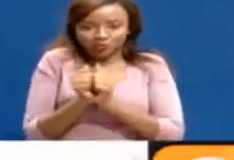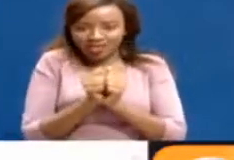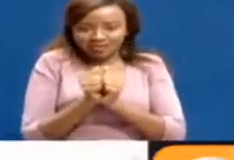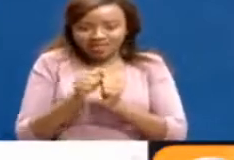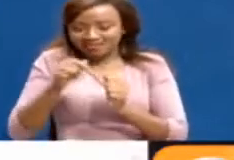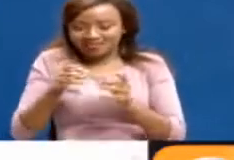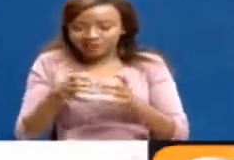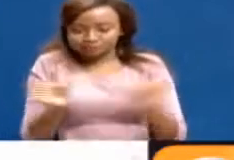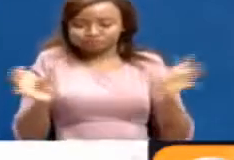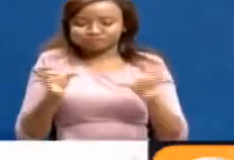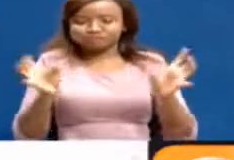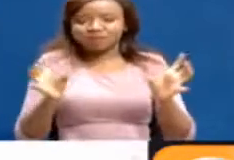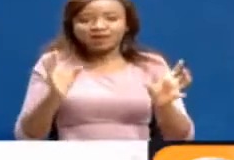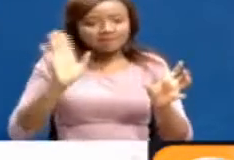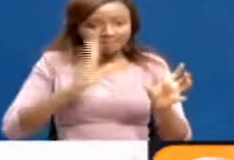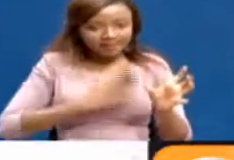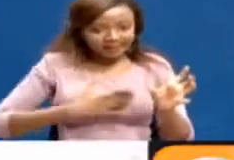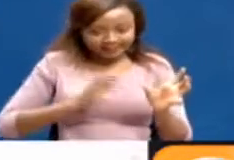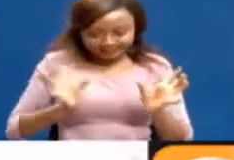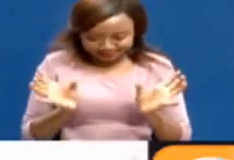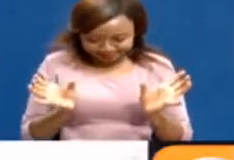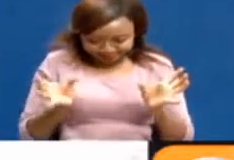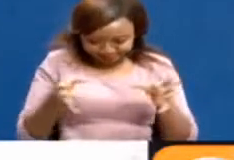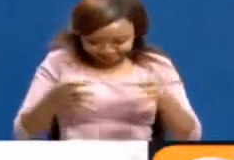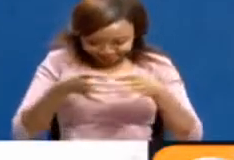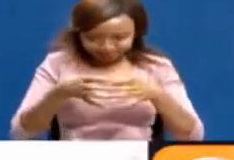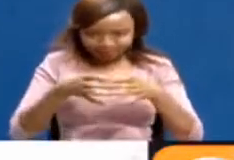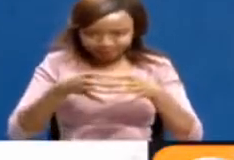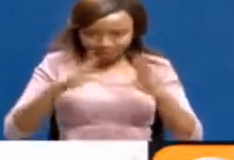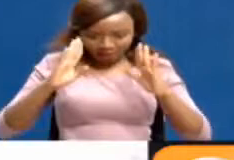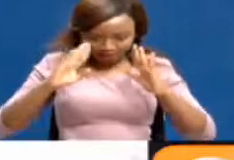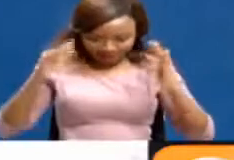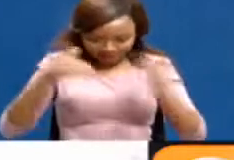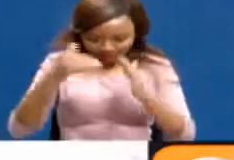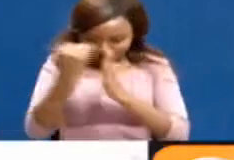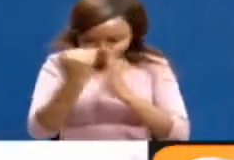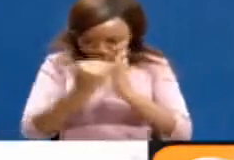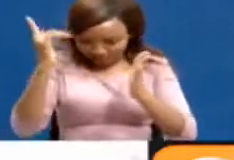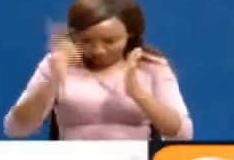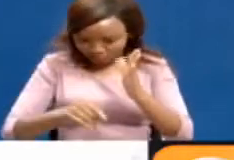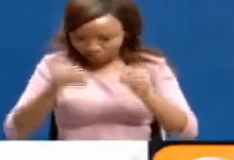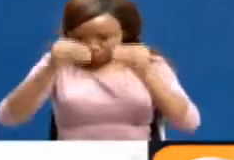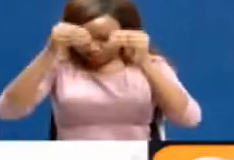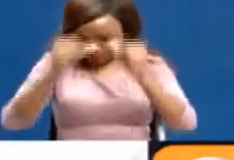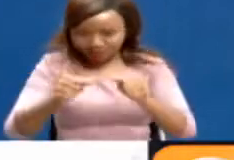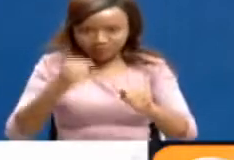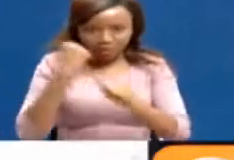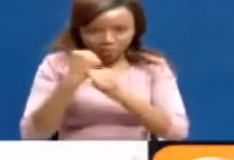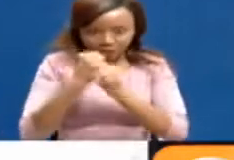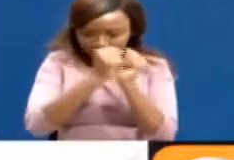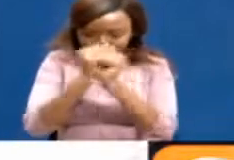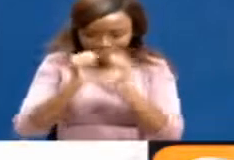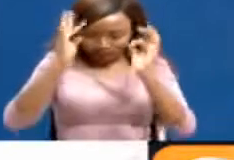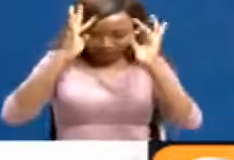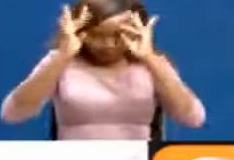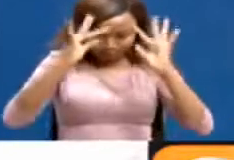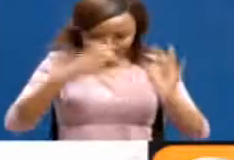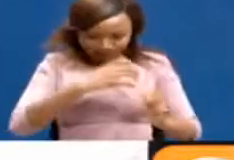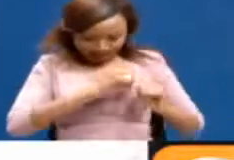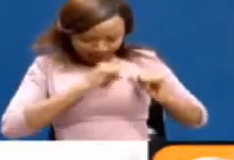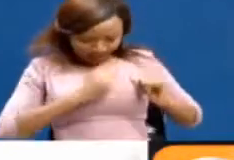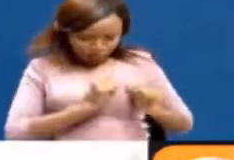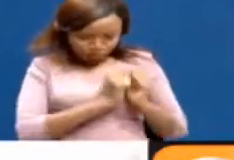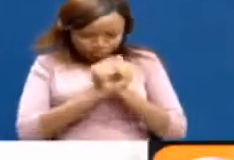amongst different parties, focus, get with the program. The program right now is how we put our minds together, our hearts together, pray